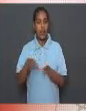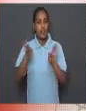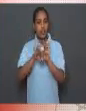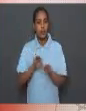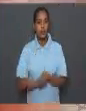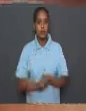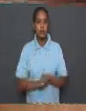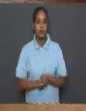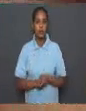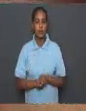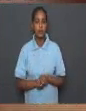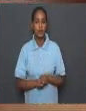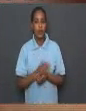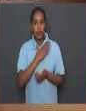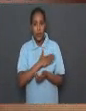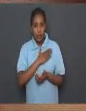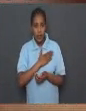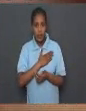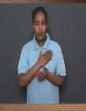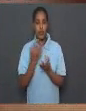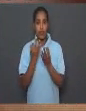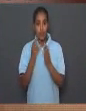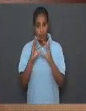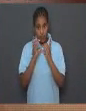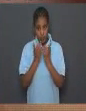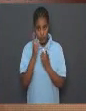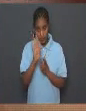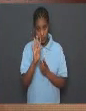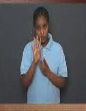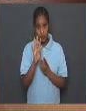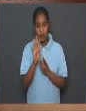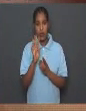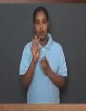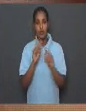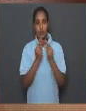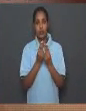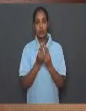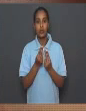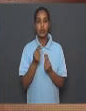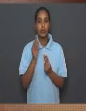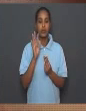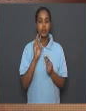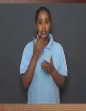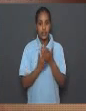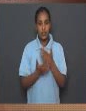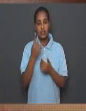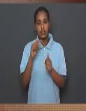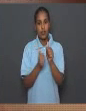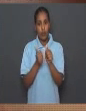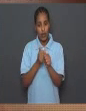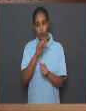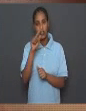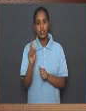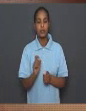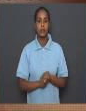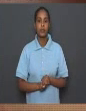available. Please form groups of 3 or 4 and discuss the following